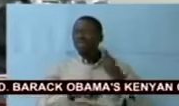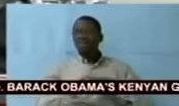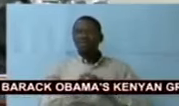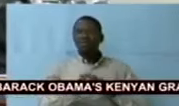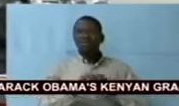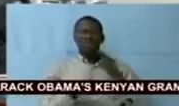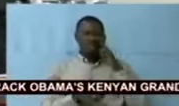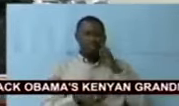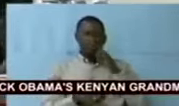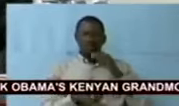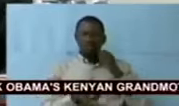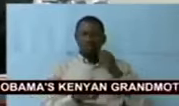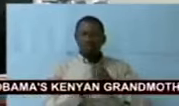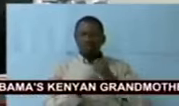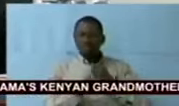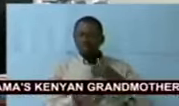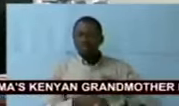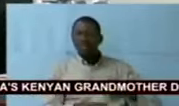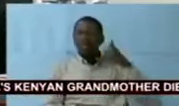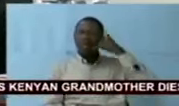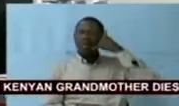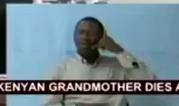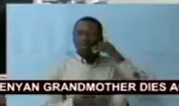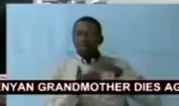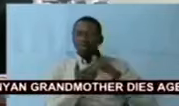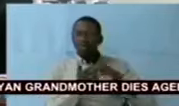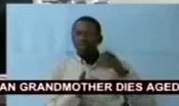make a call. I